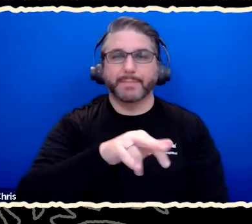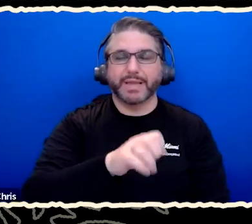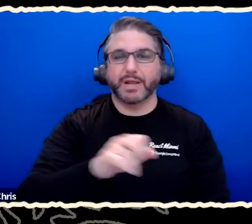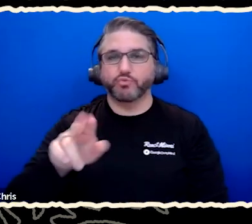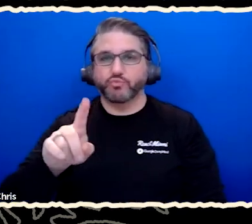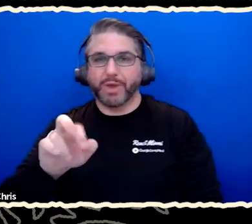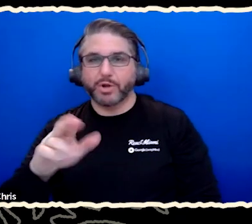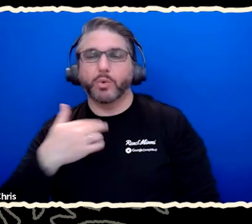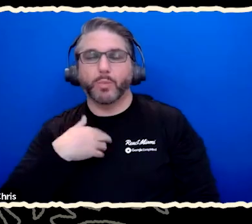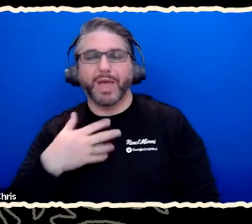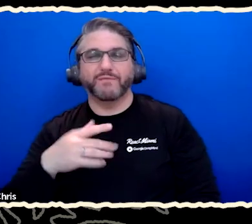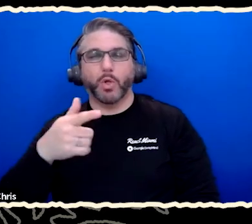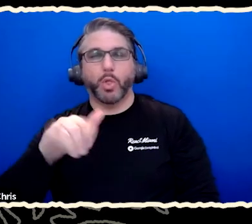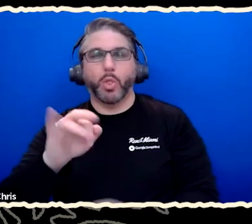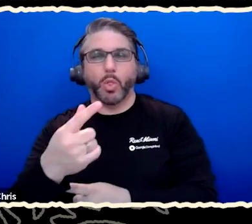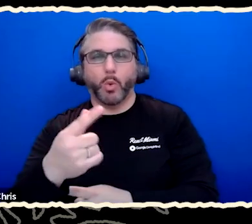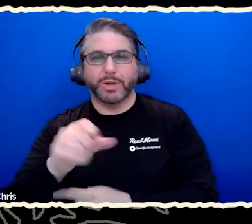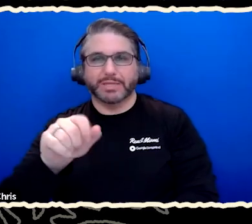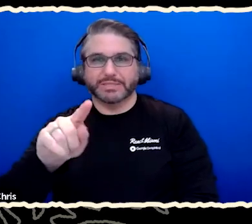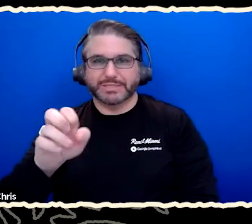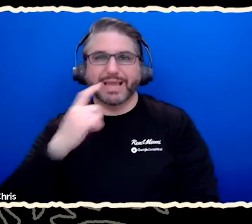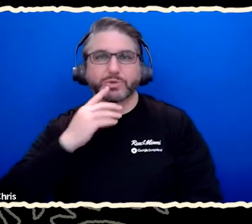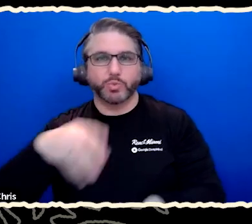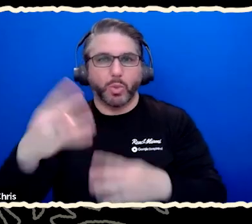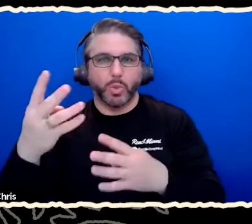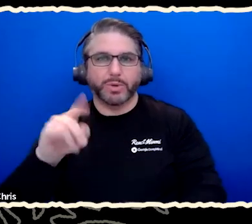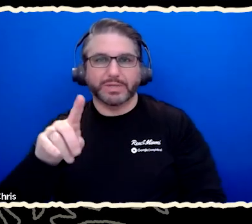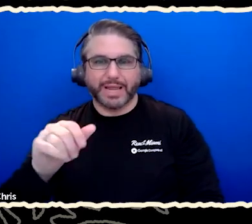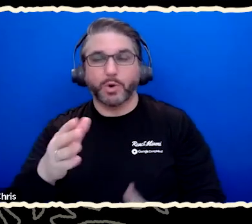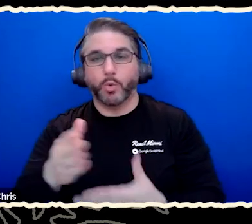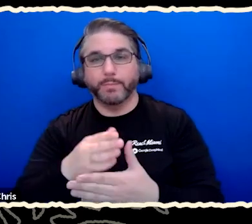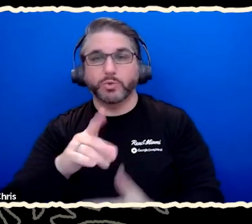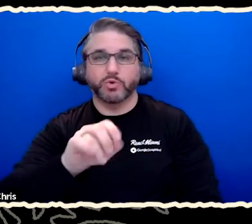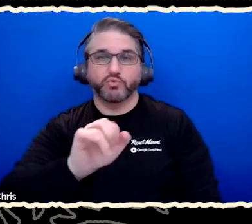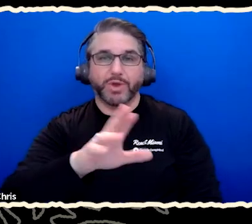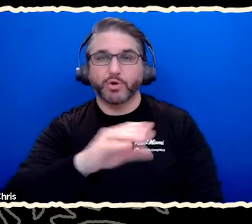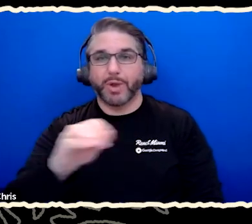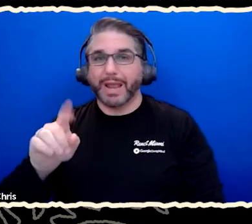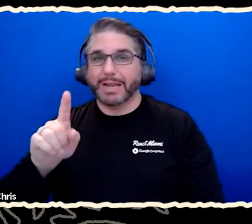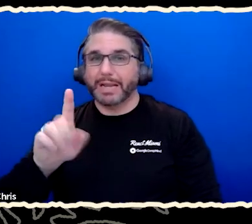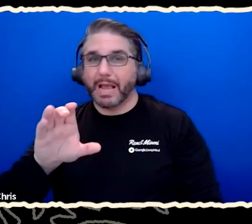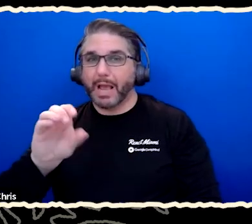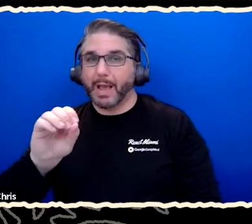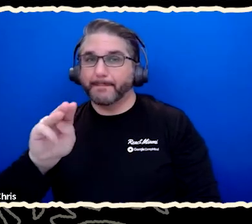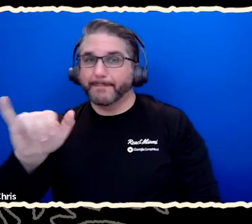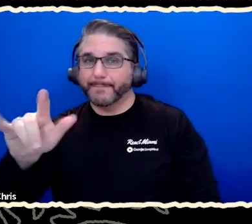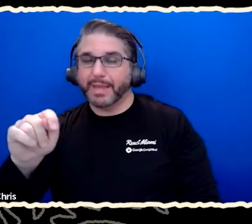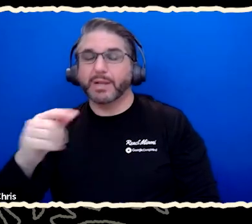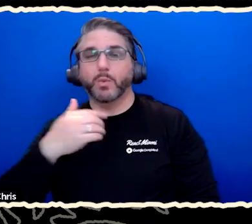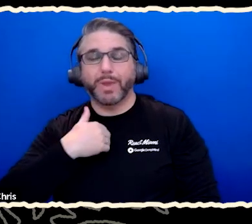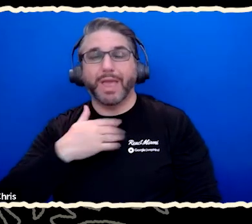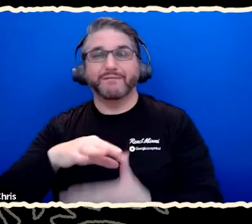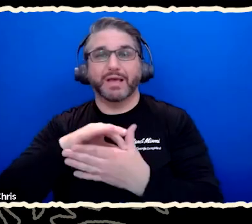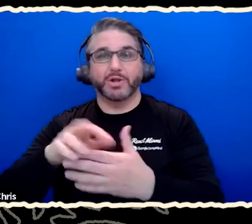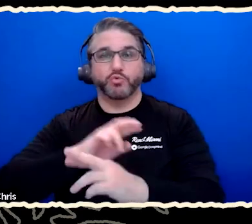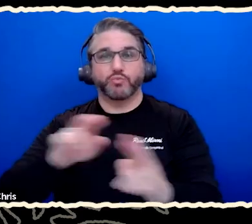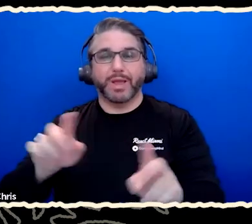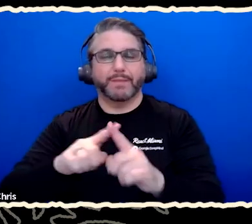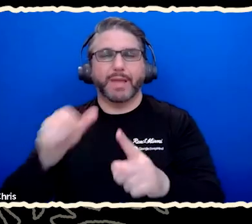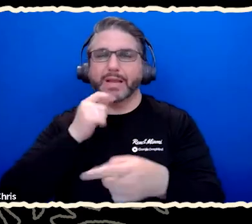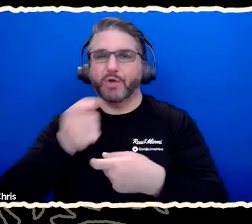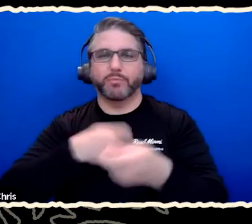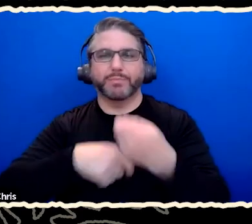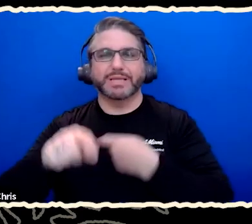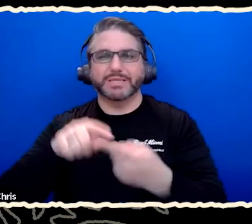state where we're loading some data. And between render and commit, there might be a state where the content is ready, but it hasn't yet been replaced into the